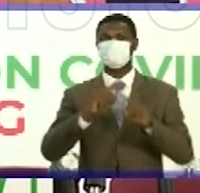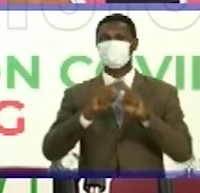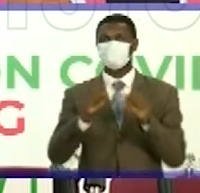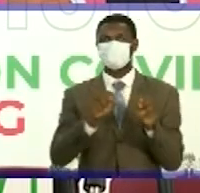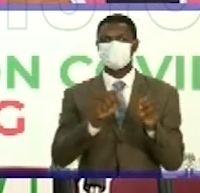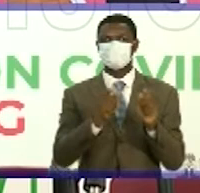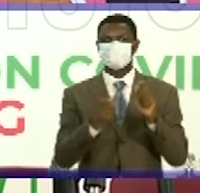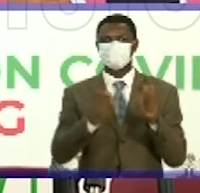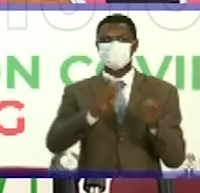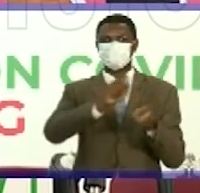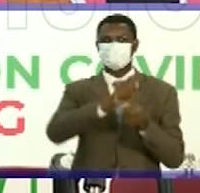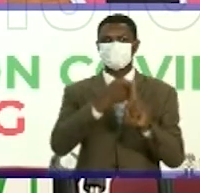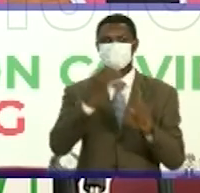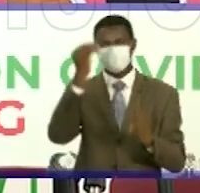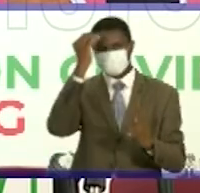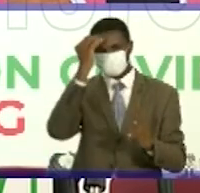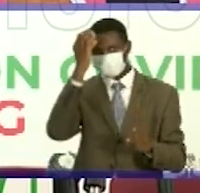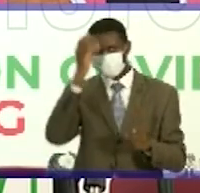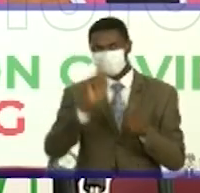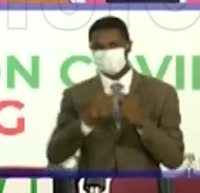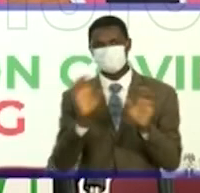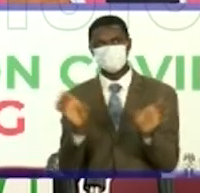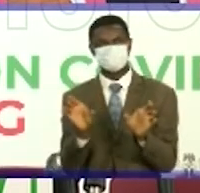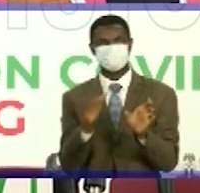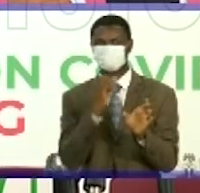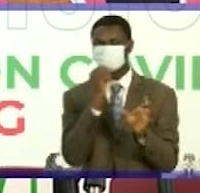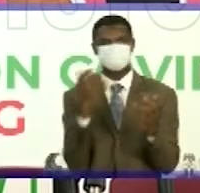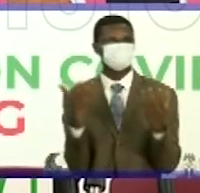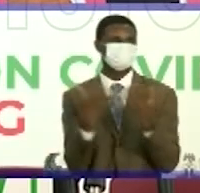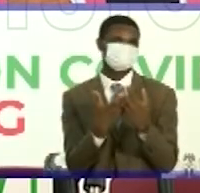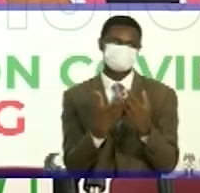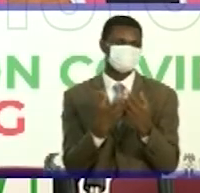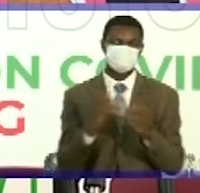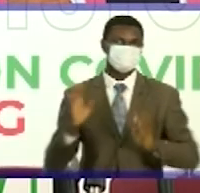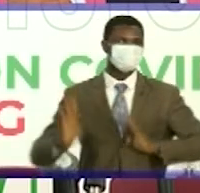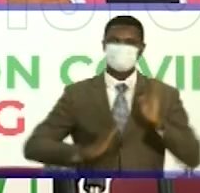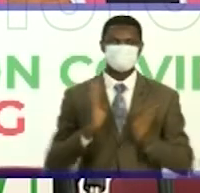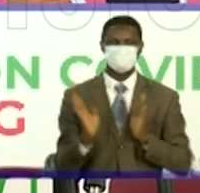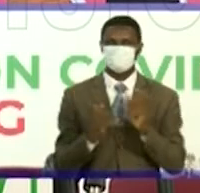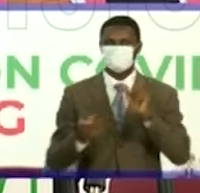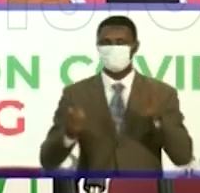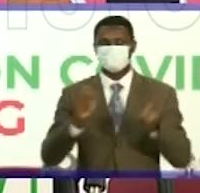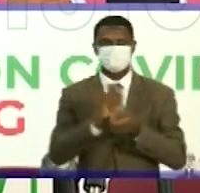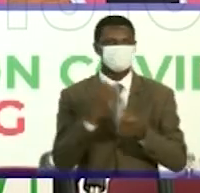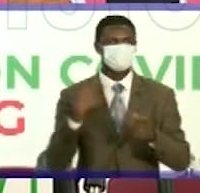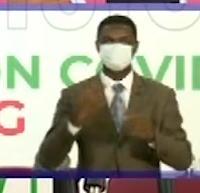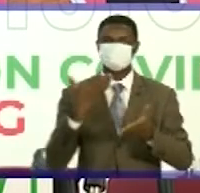action. Behavioral change doesn't necessarily equate to enforcement, because the best way